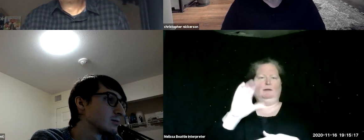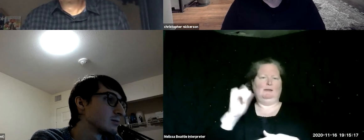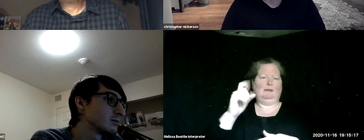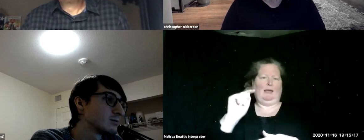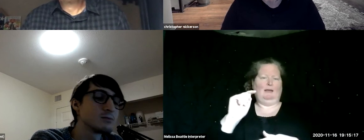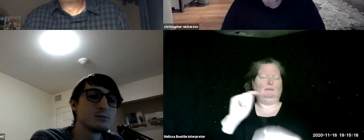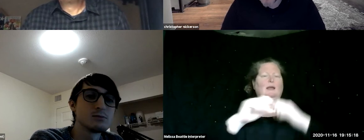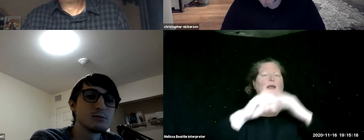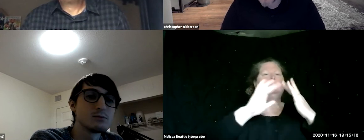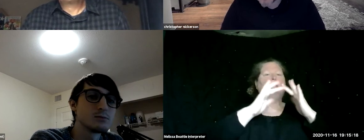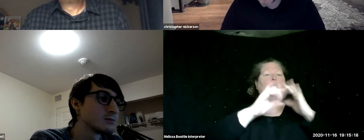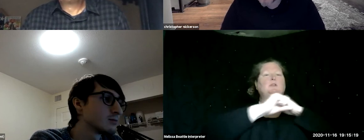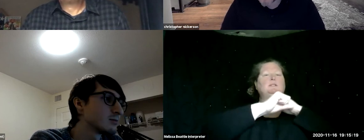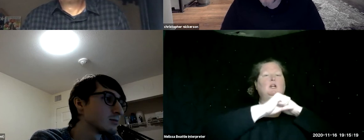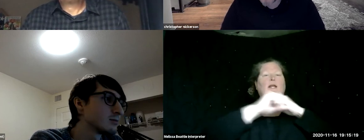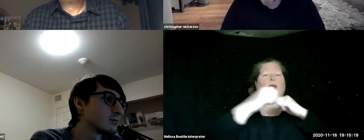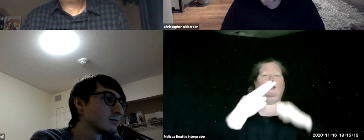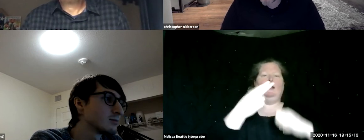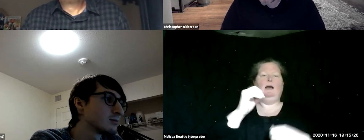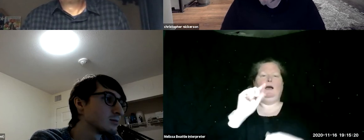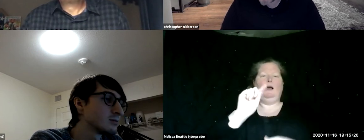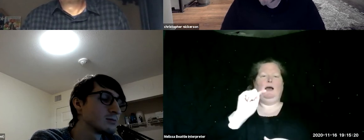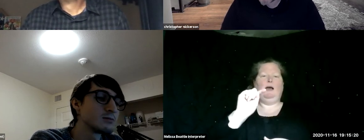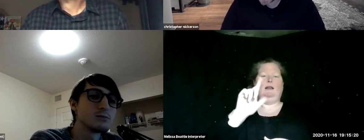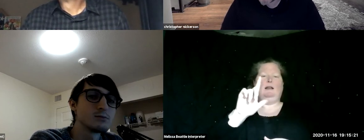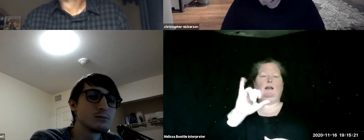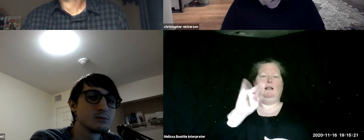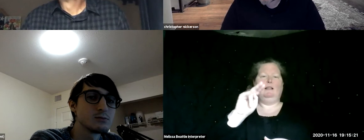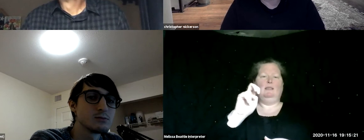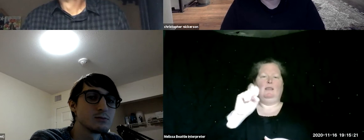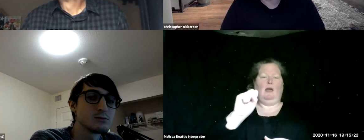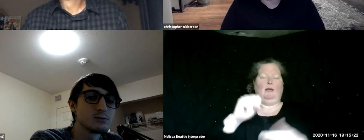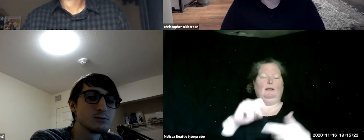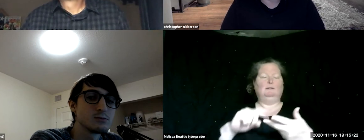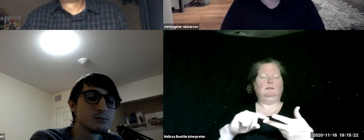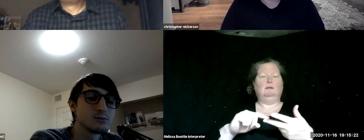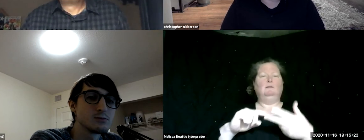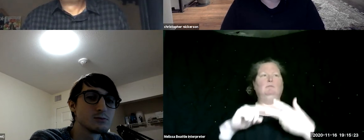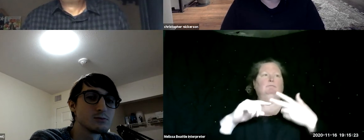Is good. Security Today is good. There is